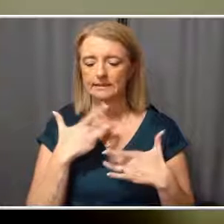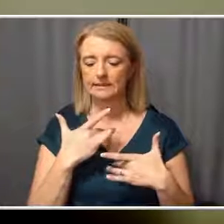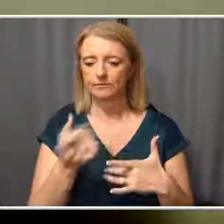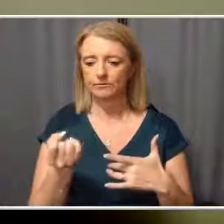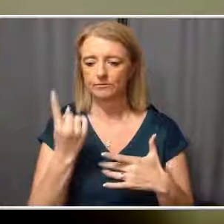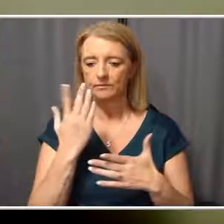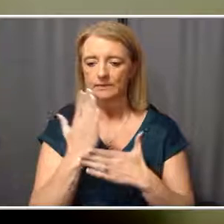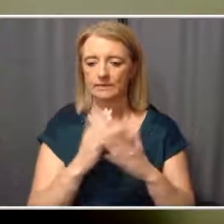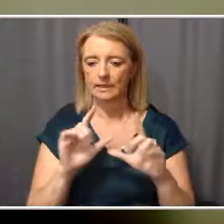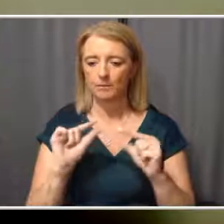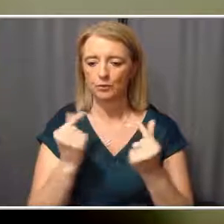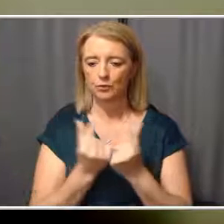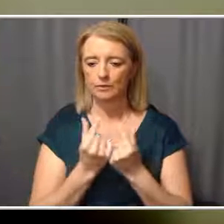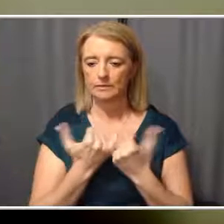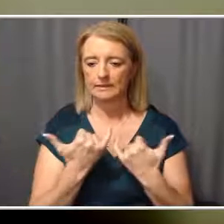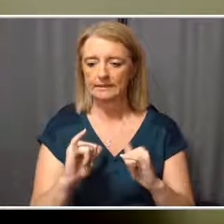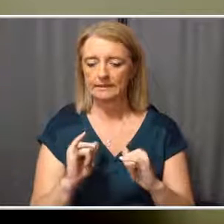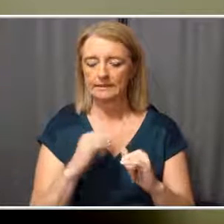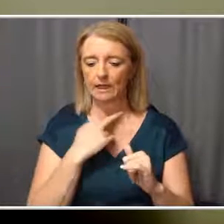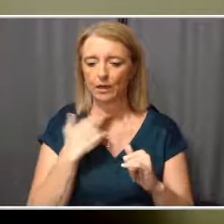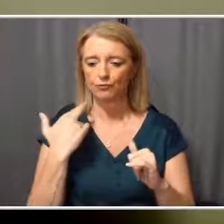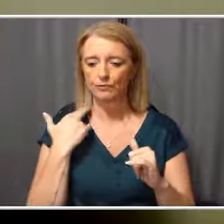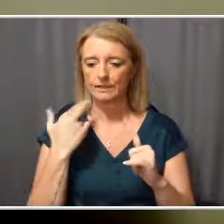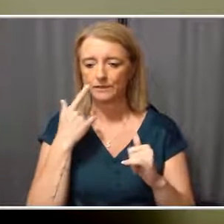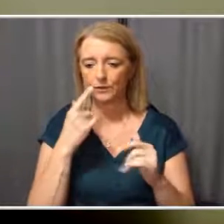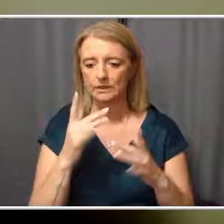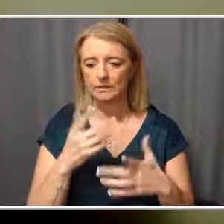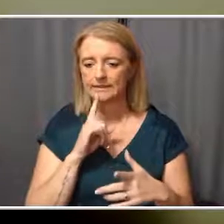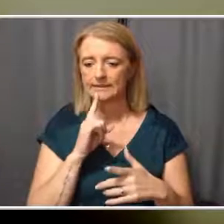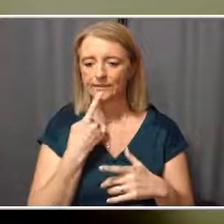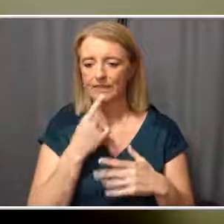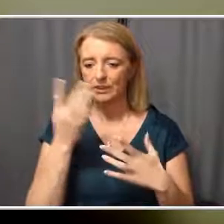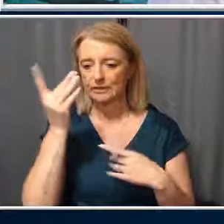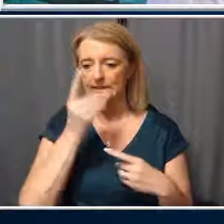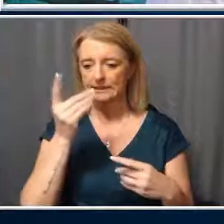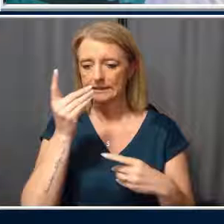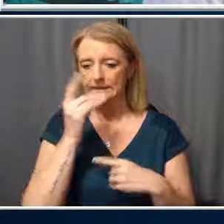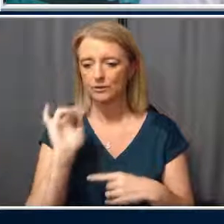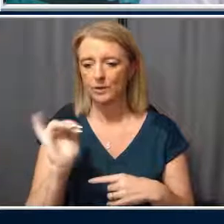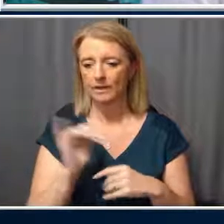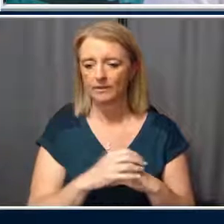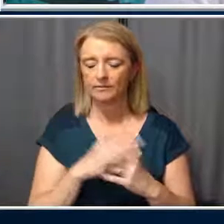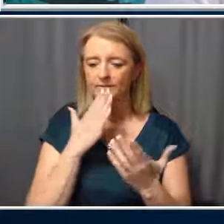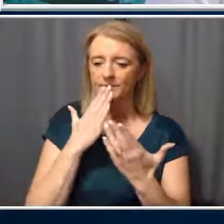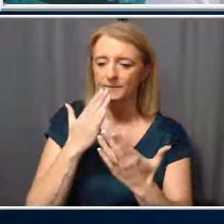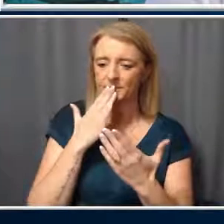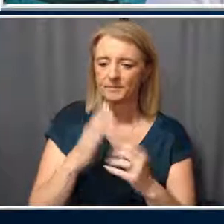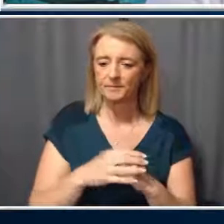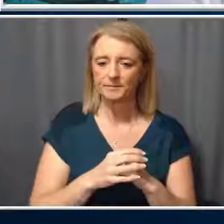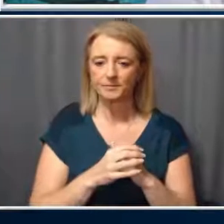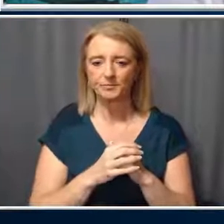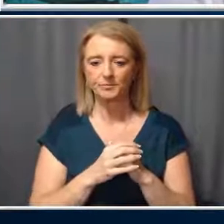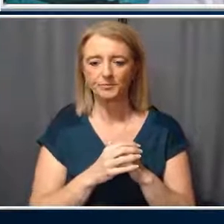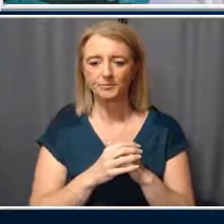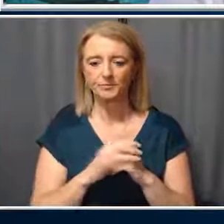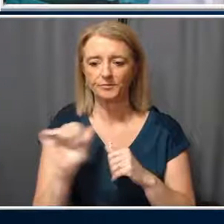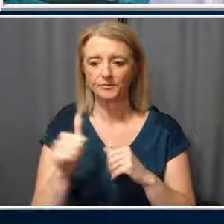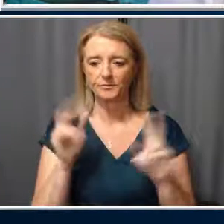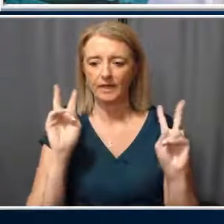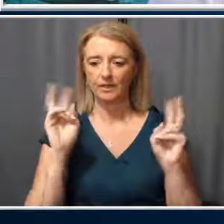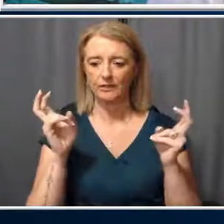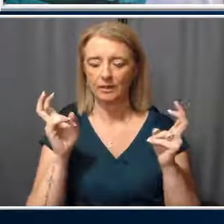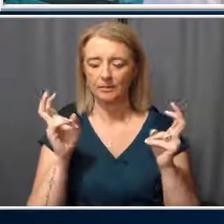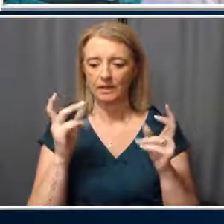drug-resistant superbugs. You saw a new study looking at what happened when antibiotics were used to treat coughs. What did that find? Yeah, this